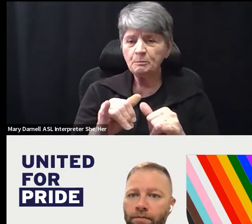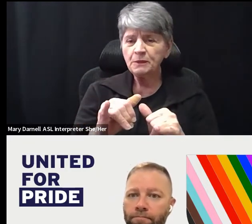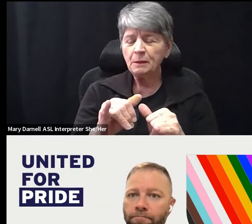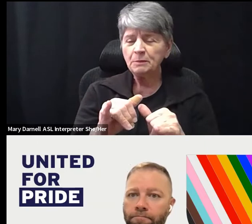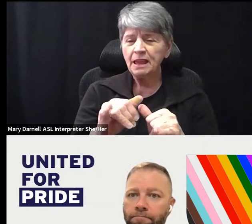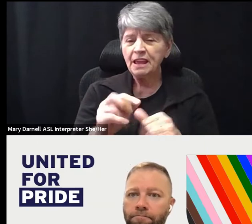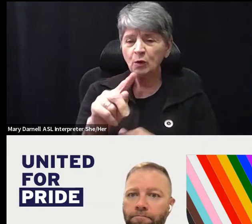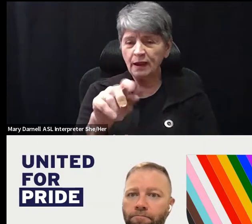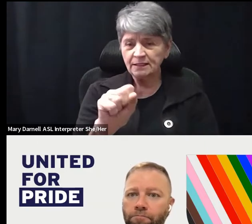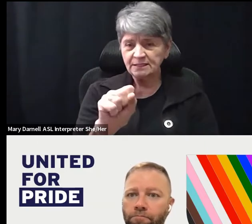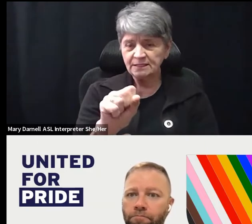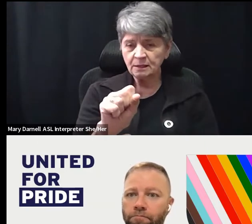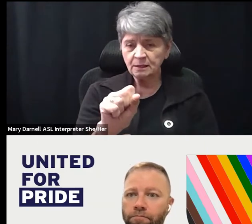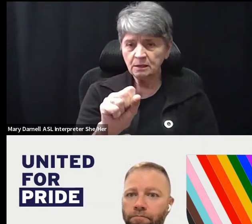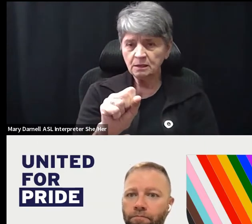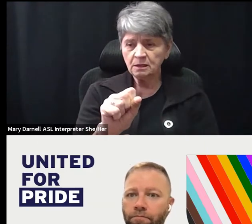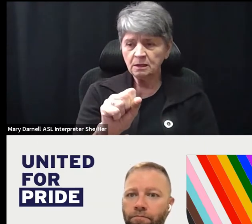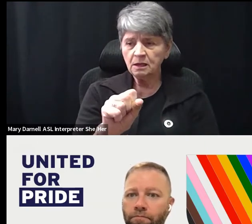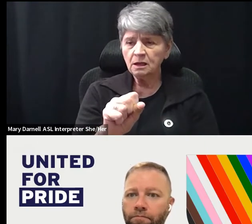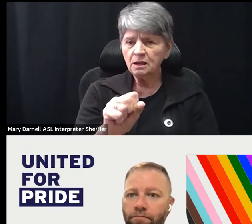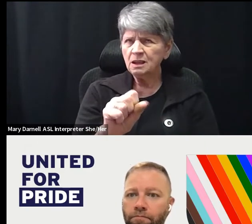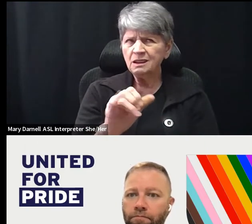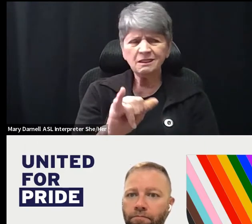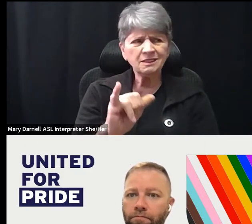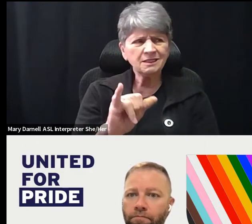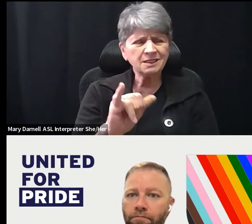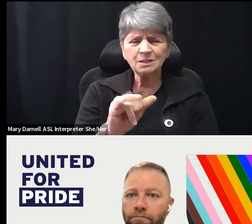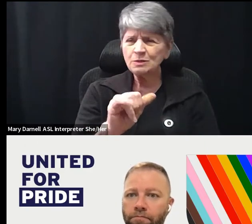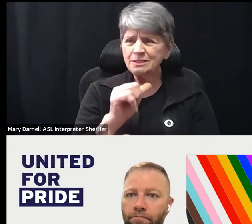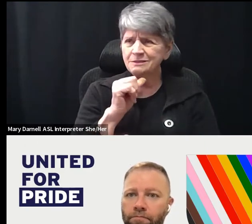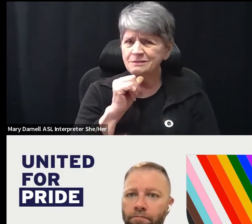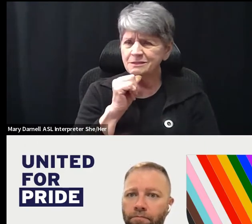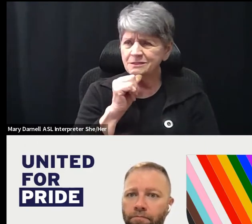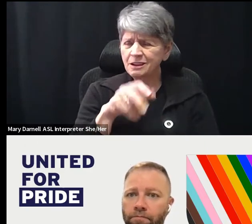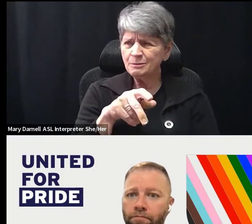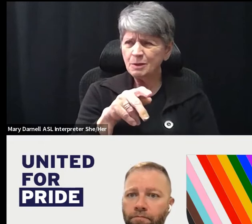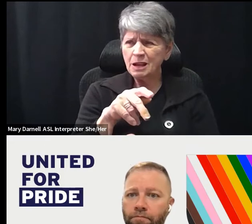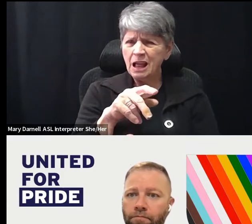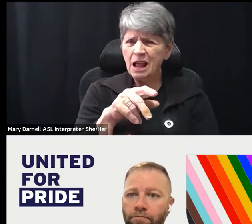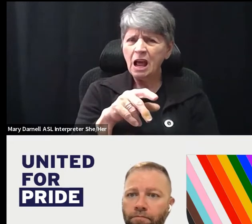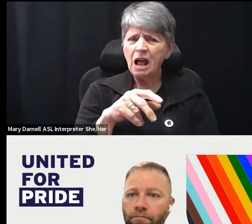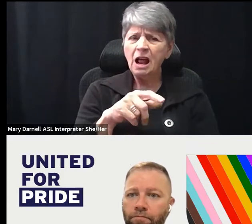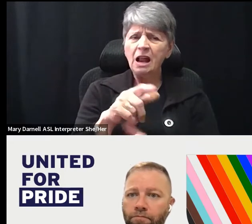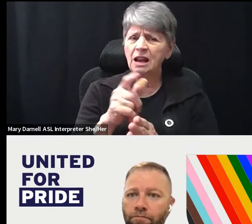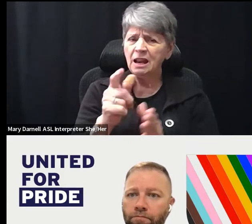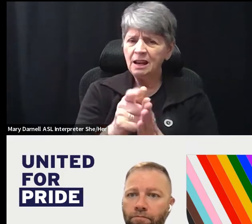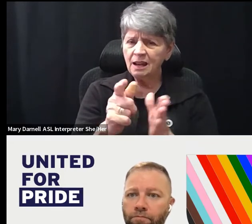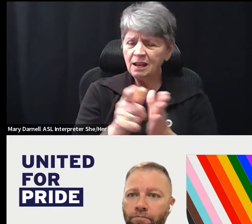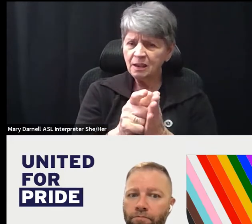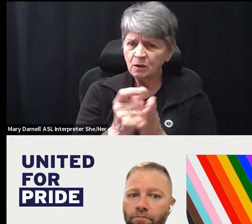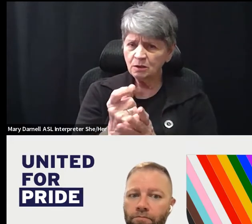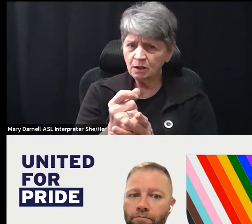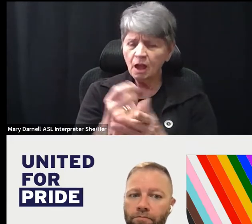the free exercise. This was unprecedented as a legal theory, that allowing free exercise clause rights the free exercise